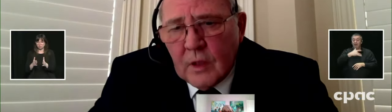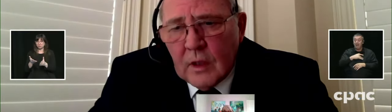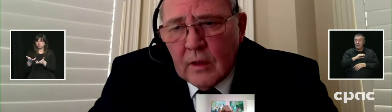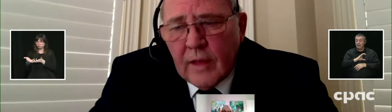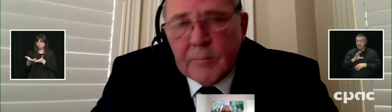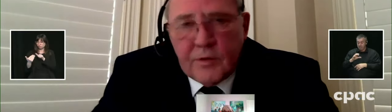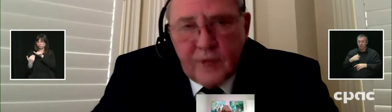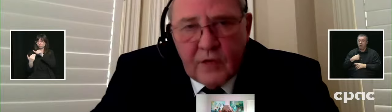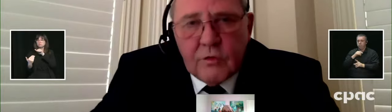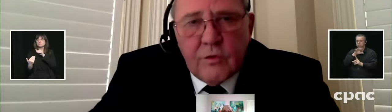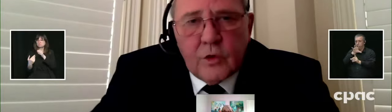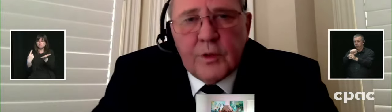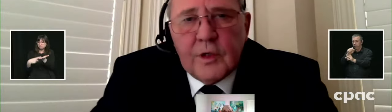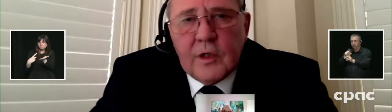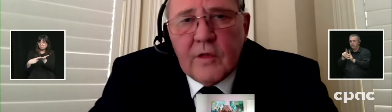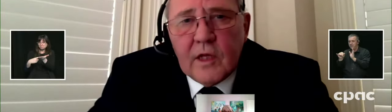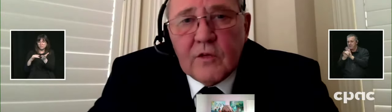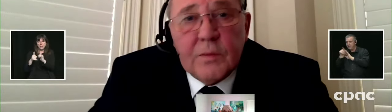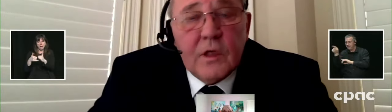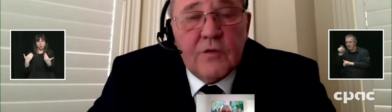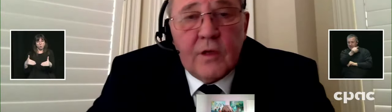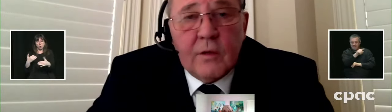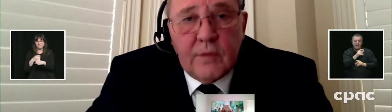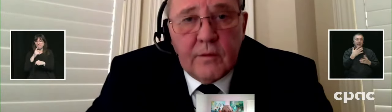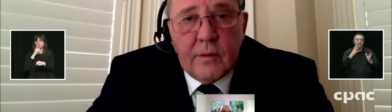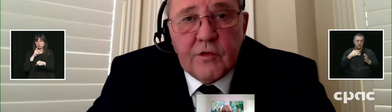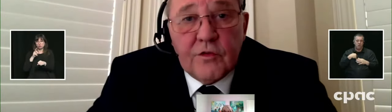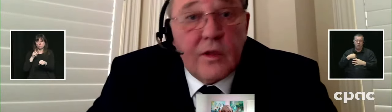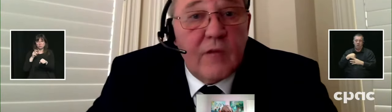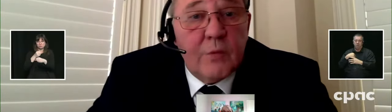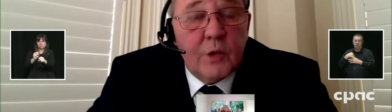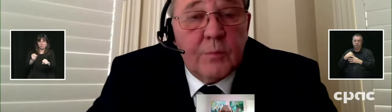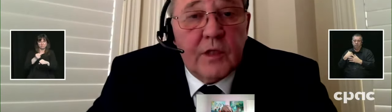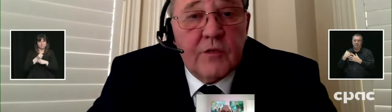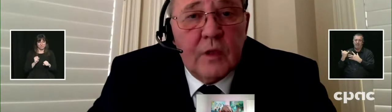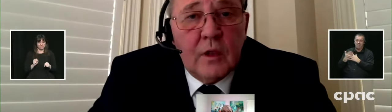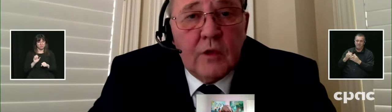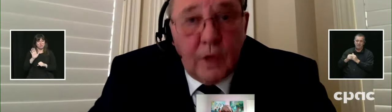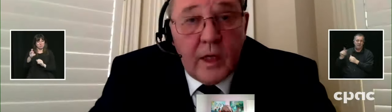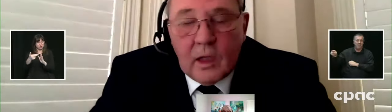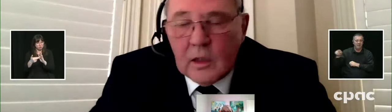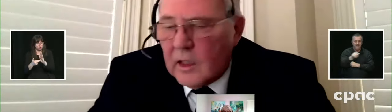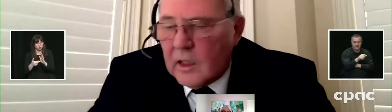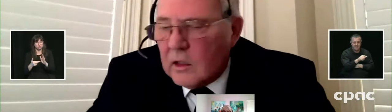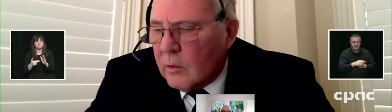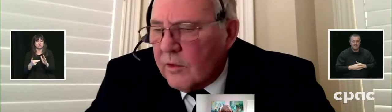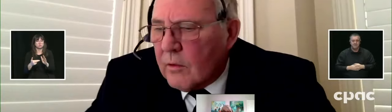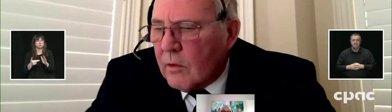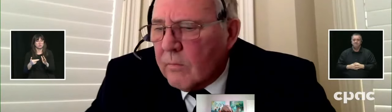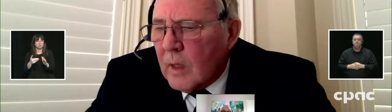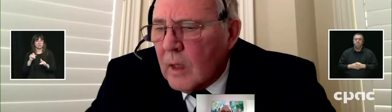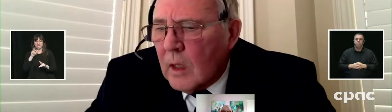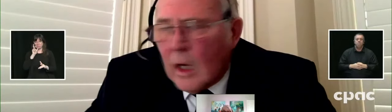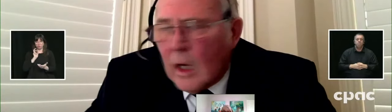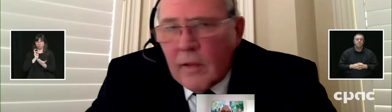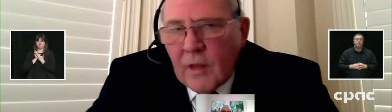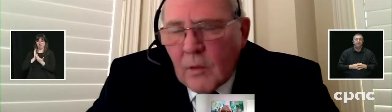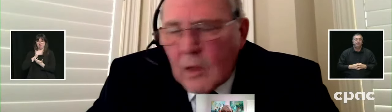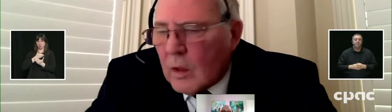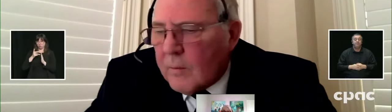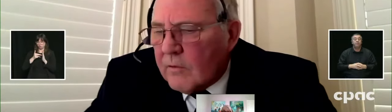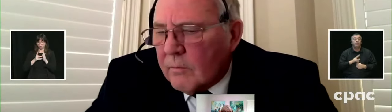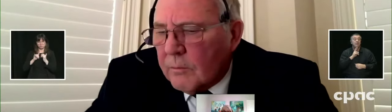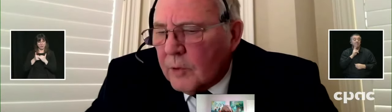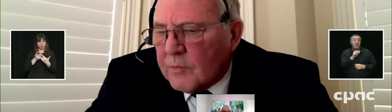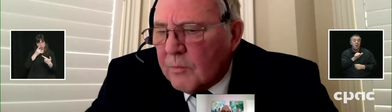address that potential vulnerability that exists because the measures that they've put in place do not align clearly with our own. I think